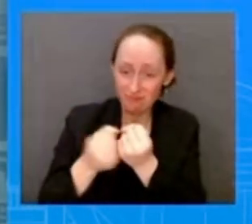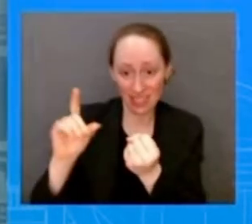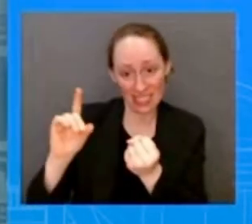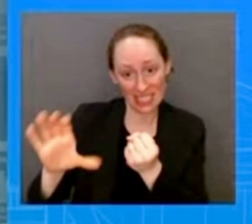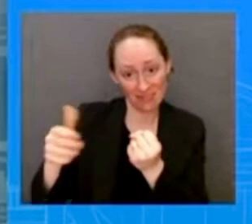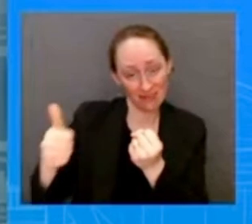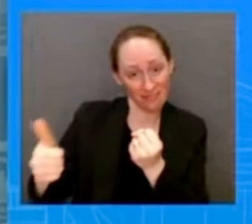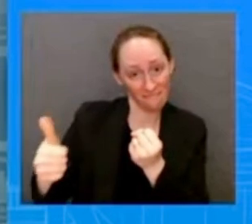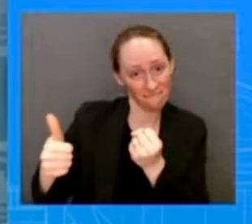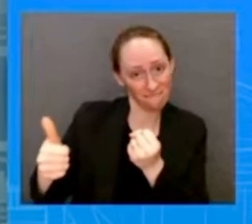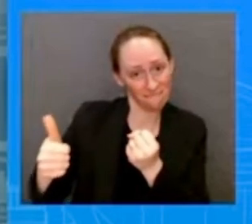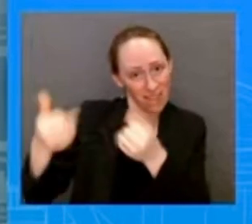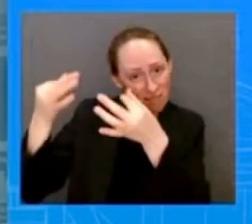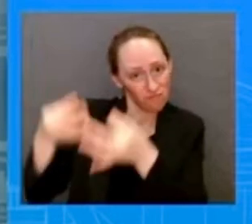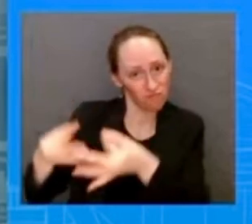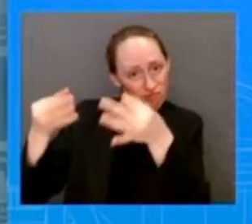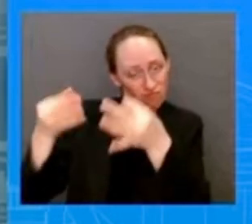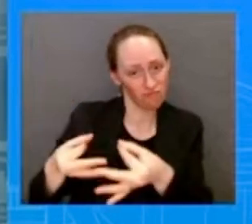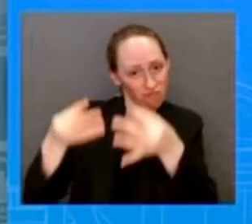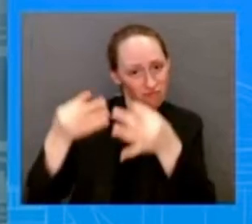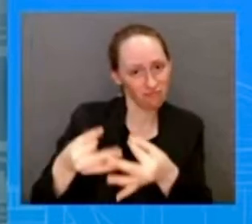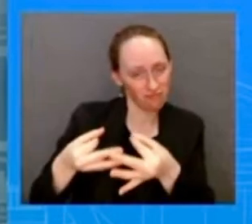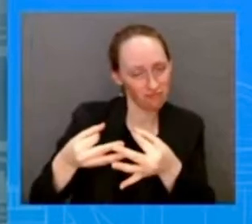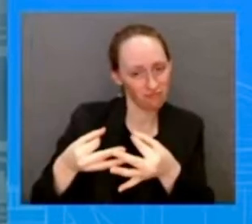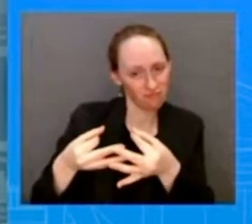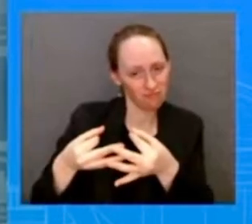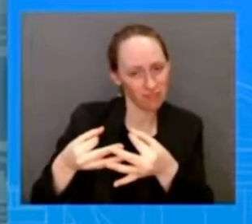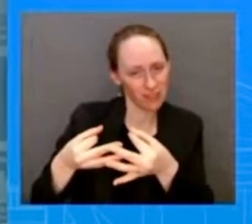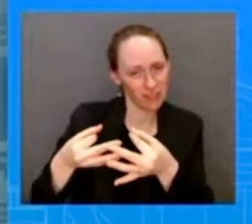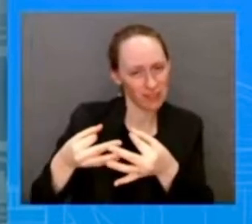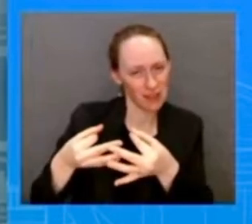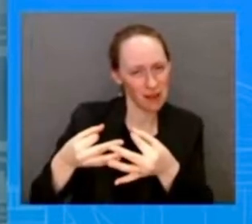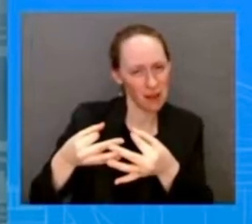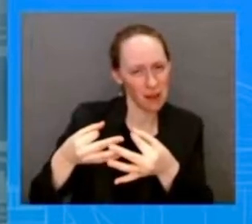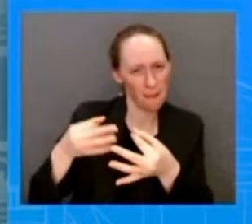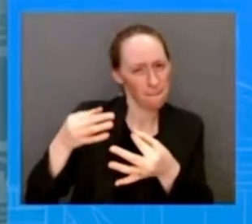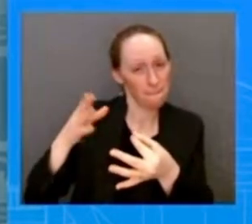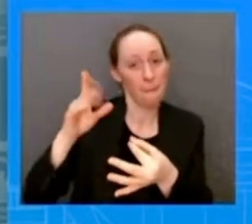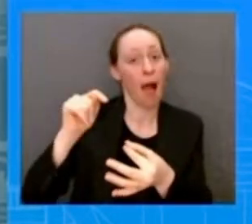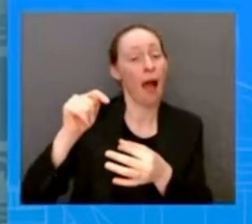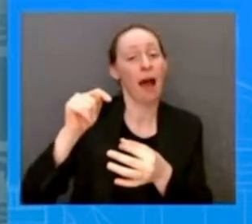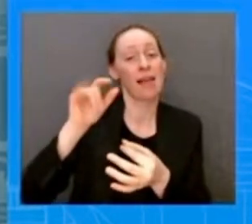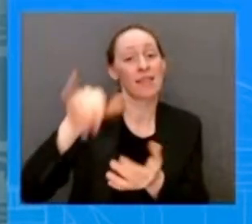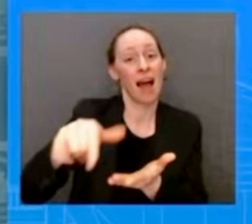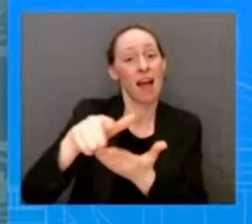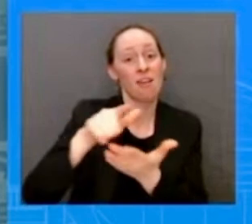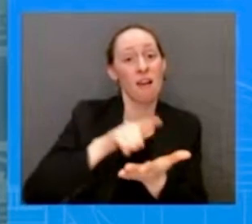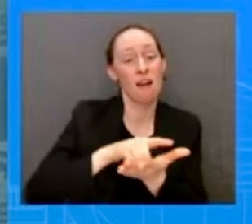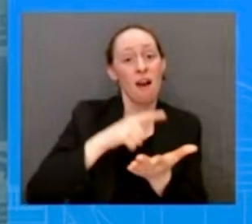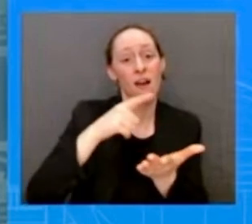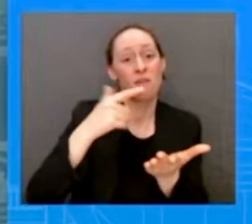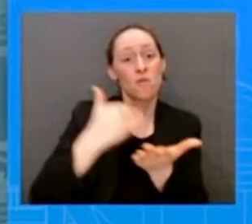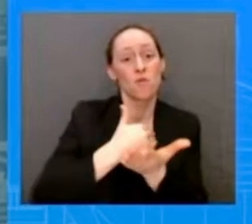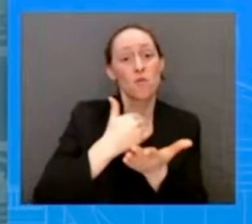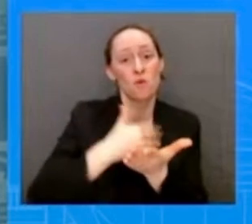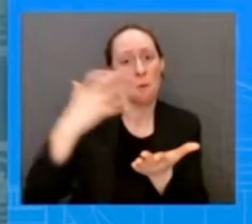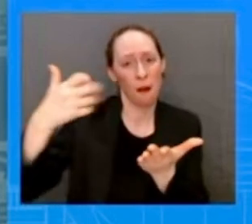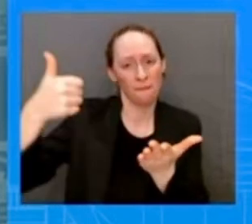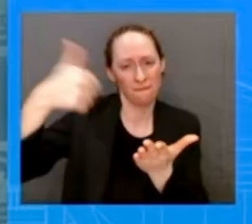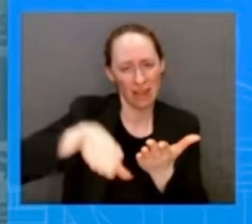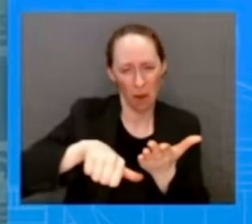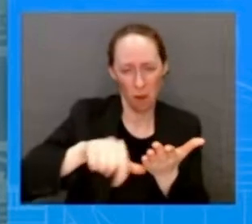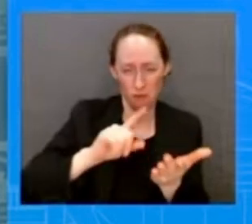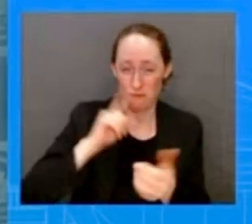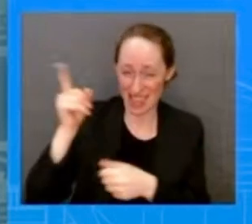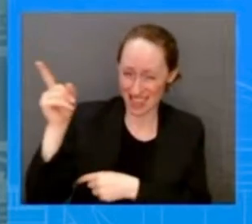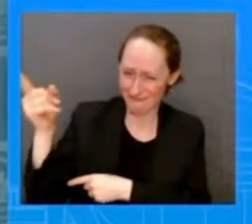Two things could exist at the same time, right? We've heard that throughout our lives, right? When we hear things that we may not